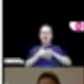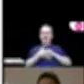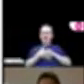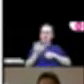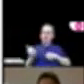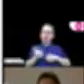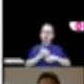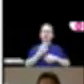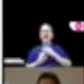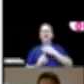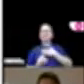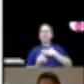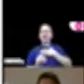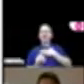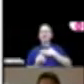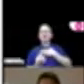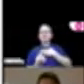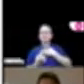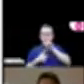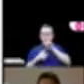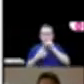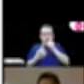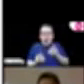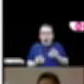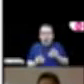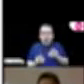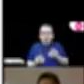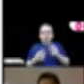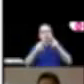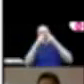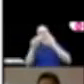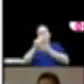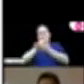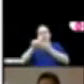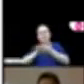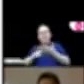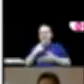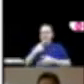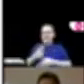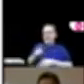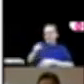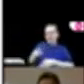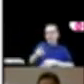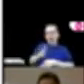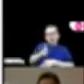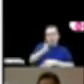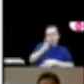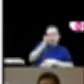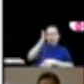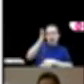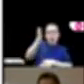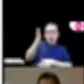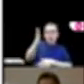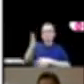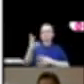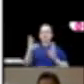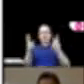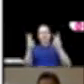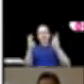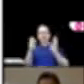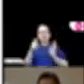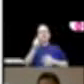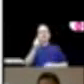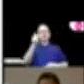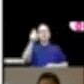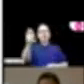isolate, but they cannot isolate because home office requires you to go and report. They call it welfare check.